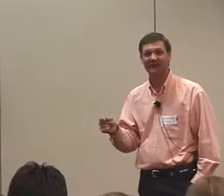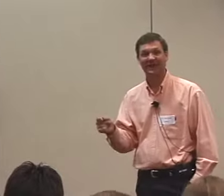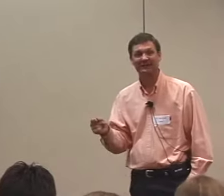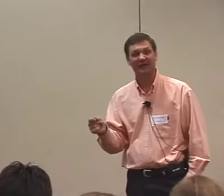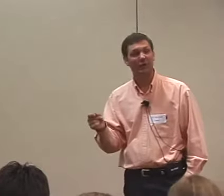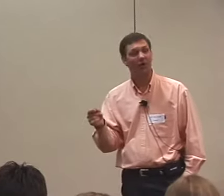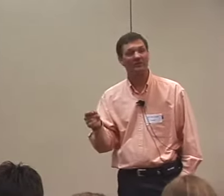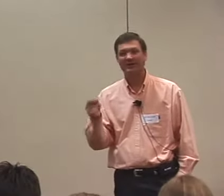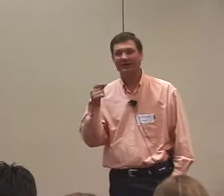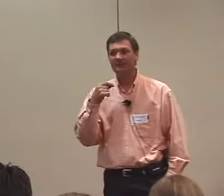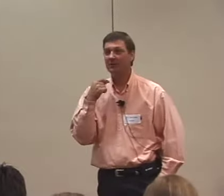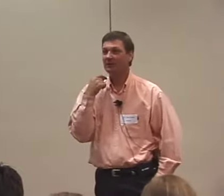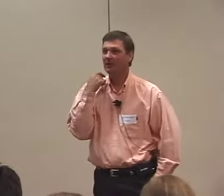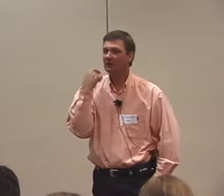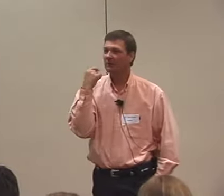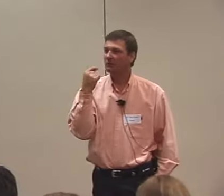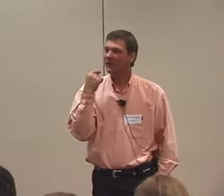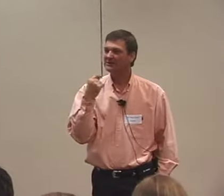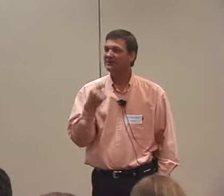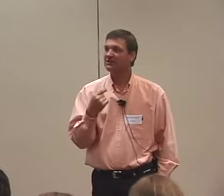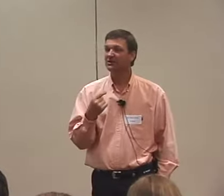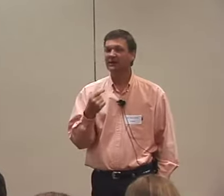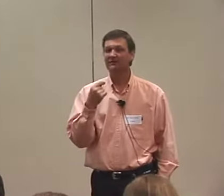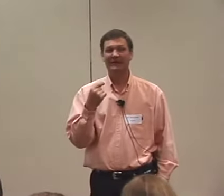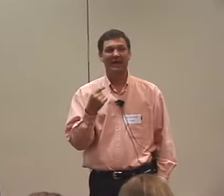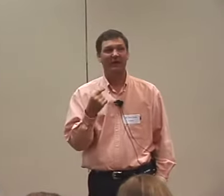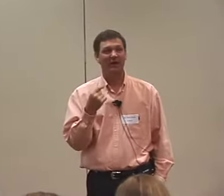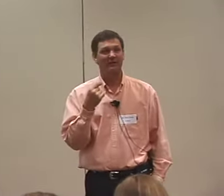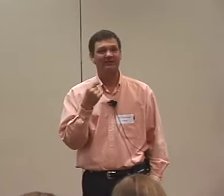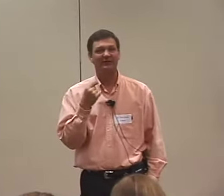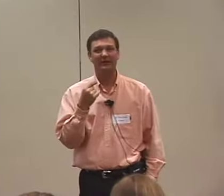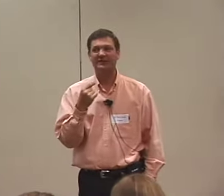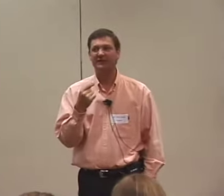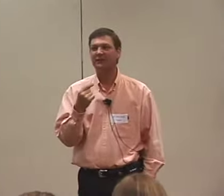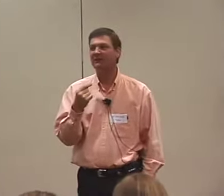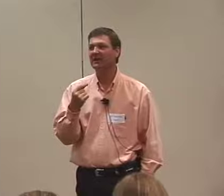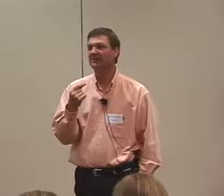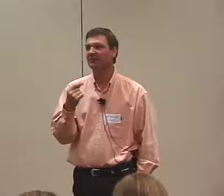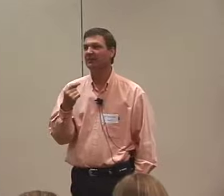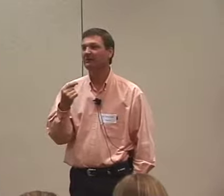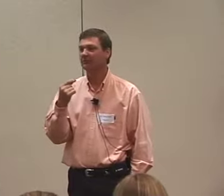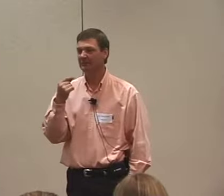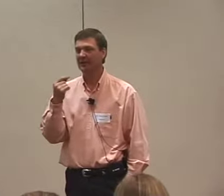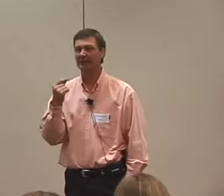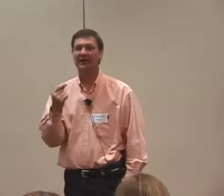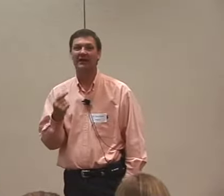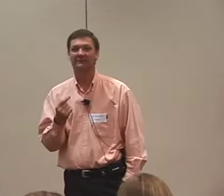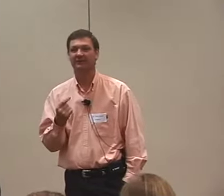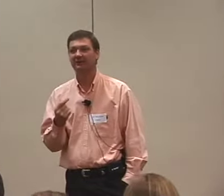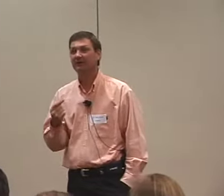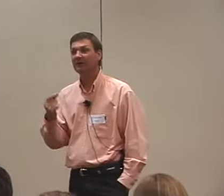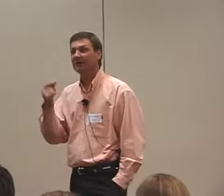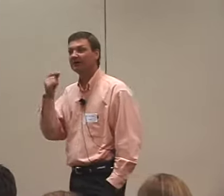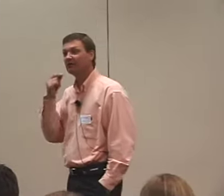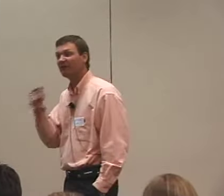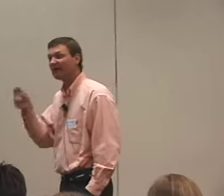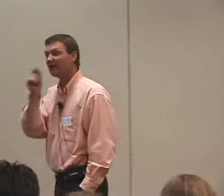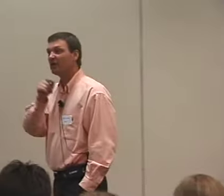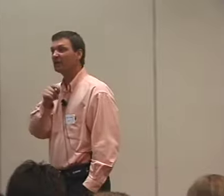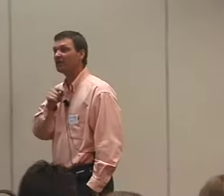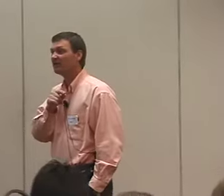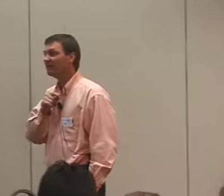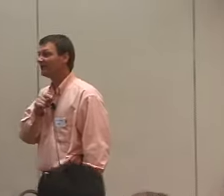on task. And I want, as a teacher and even now, I consider anything with a meeting to be something I'm against. So if